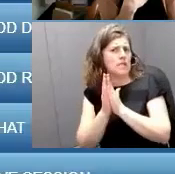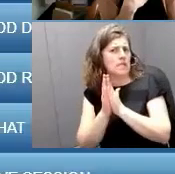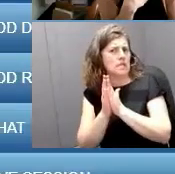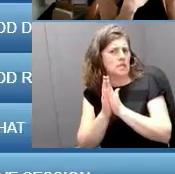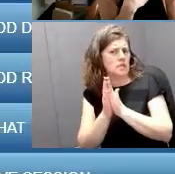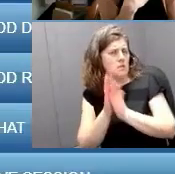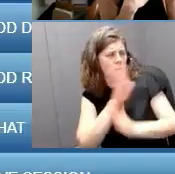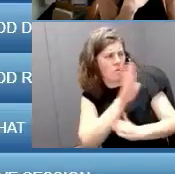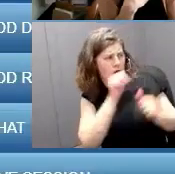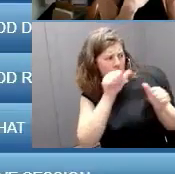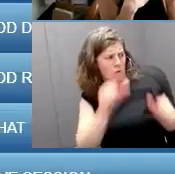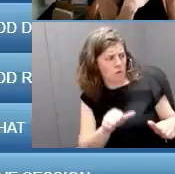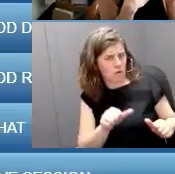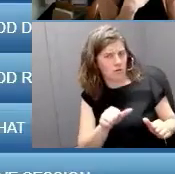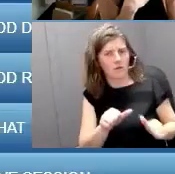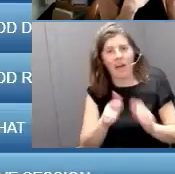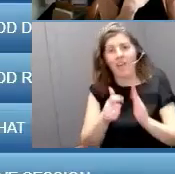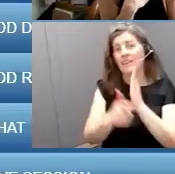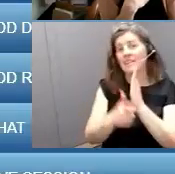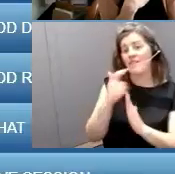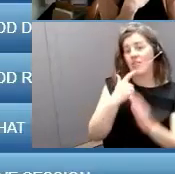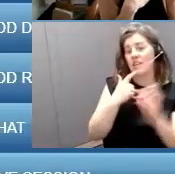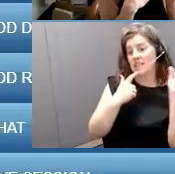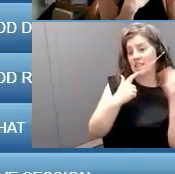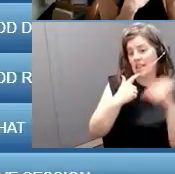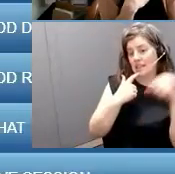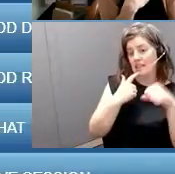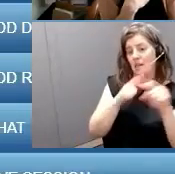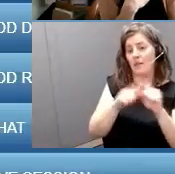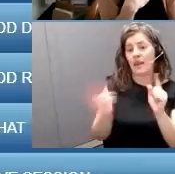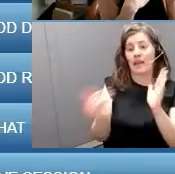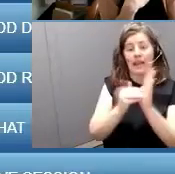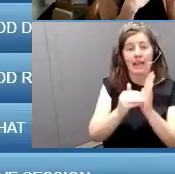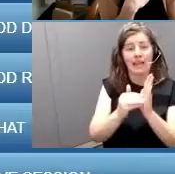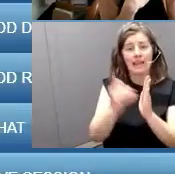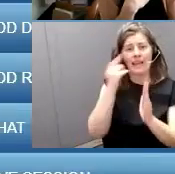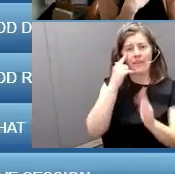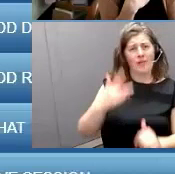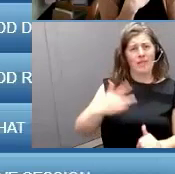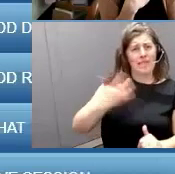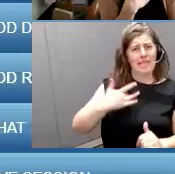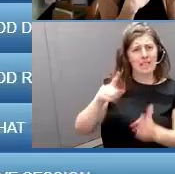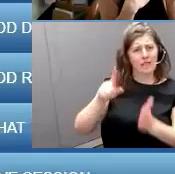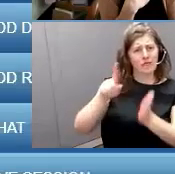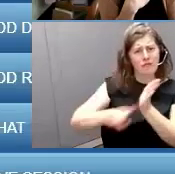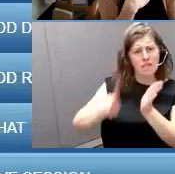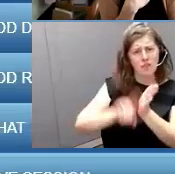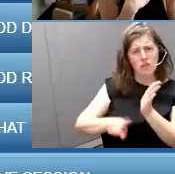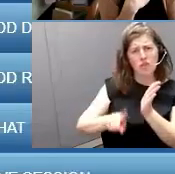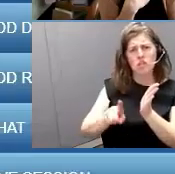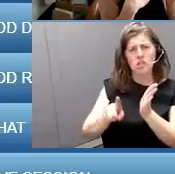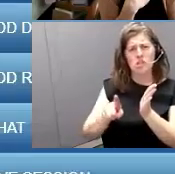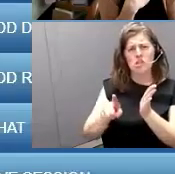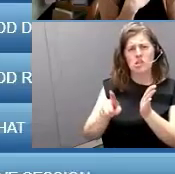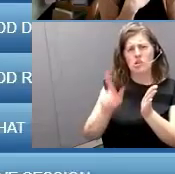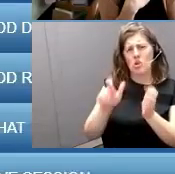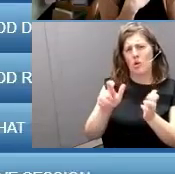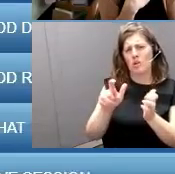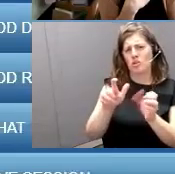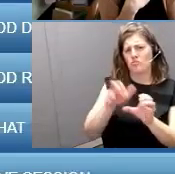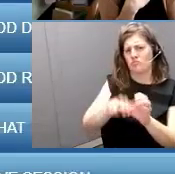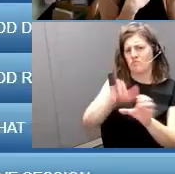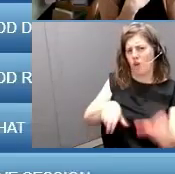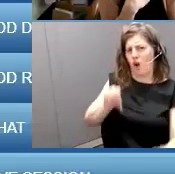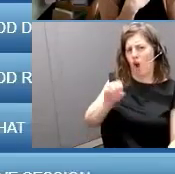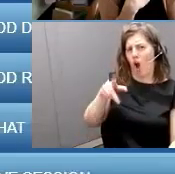poster. The default is yes, but once again, if you have sensitive research, you're probably going to want to opt out